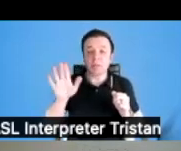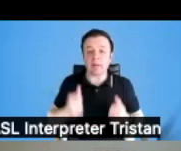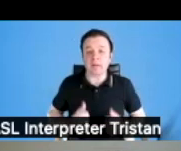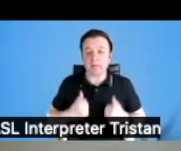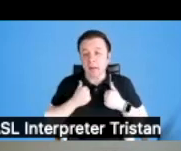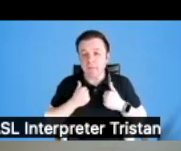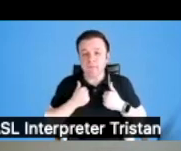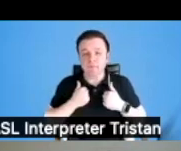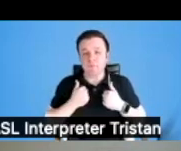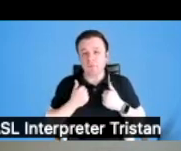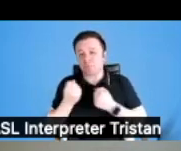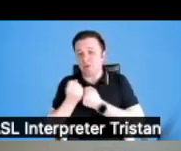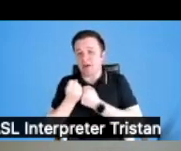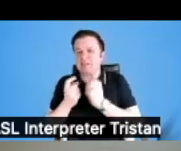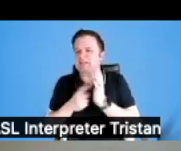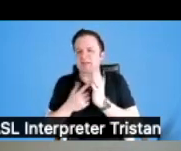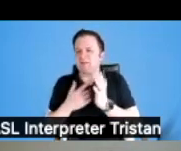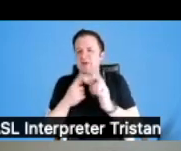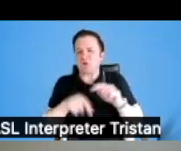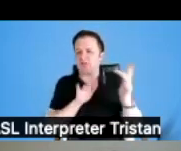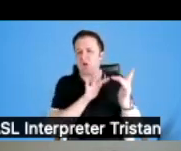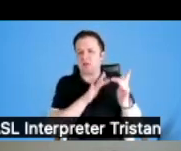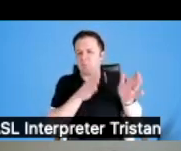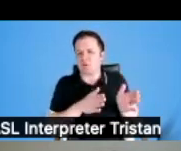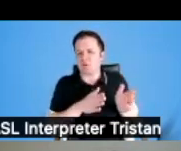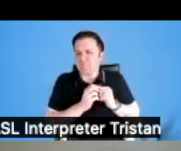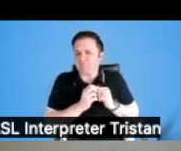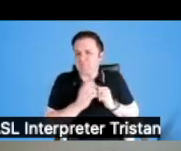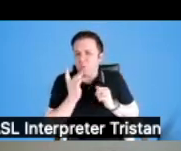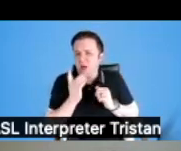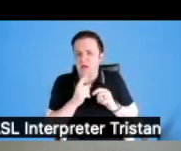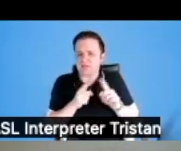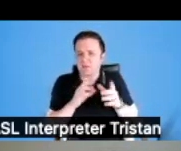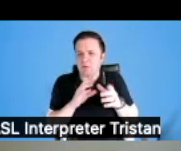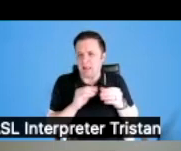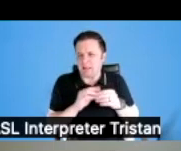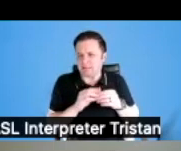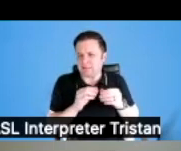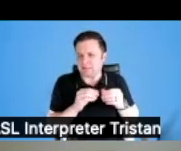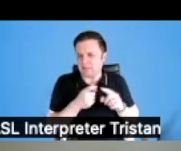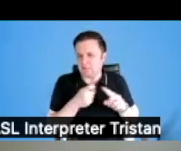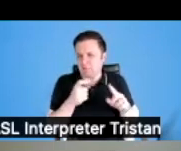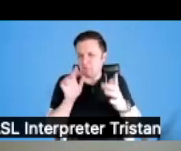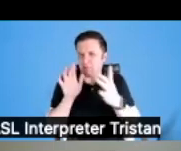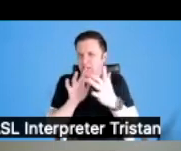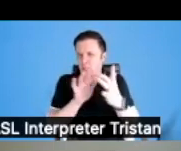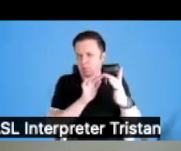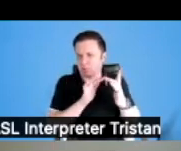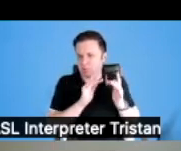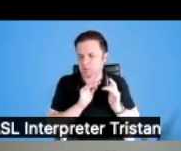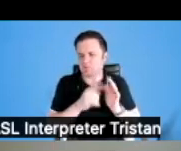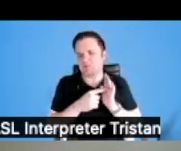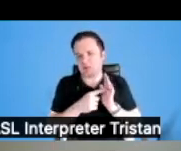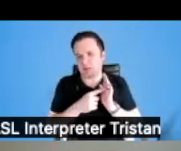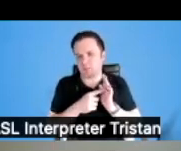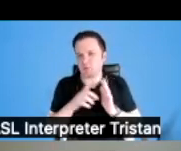they didn't feel like they could reach out to that person because of various messages they received from their networks, like